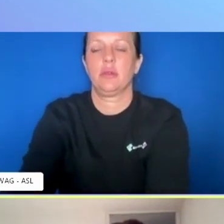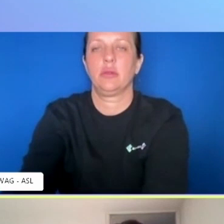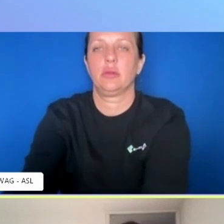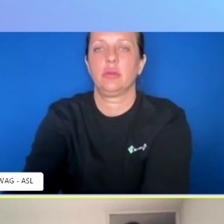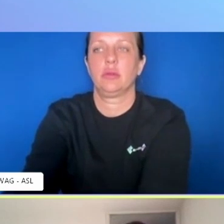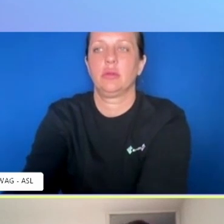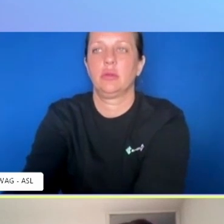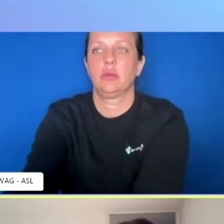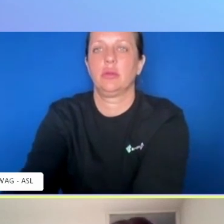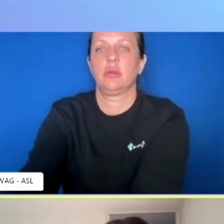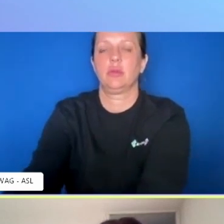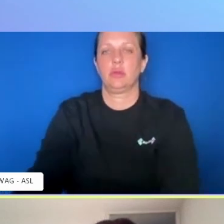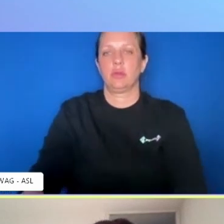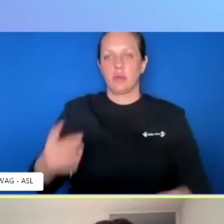WCAG.